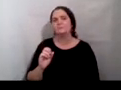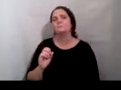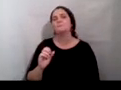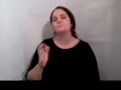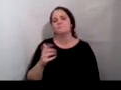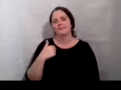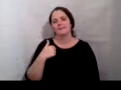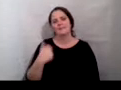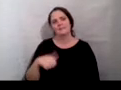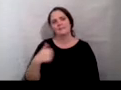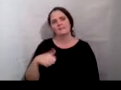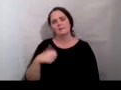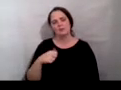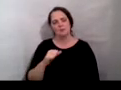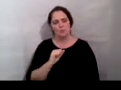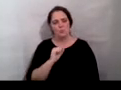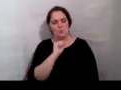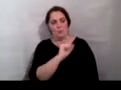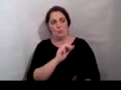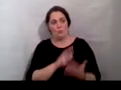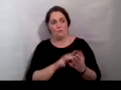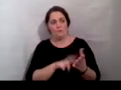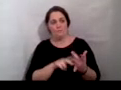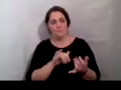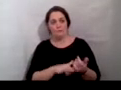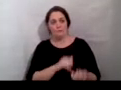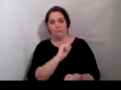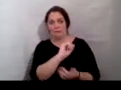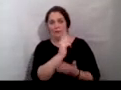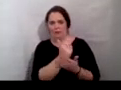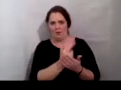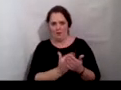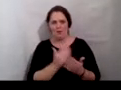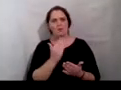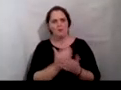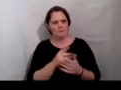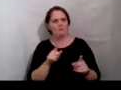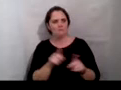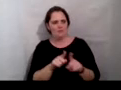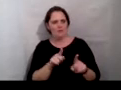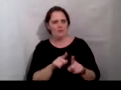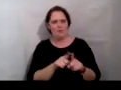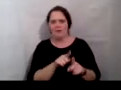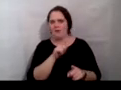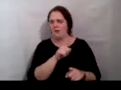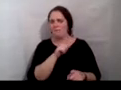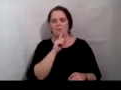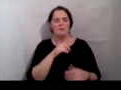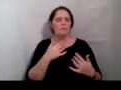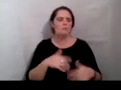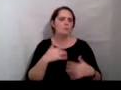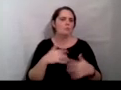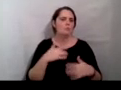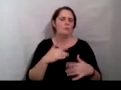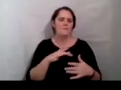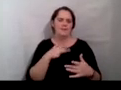Ngallametta's paintings as transformational performances that connect with audiences.